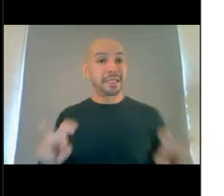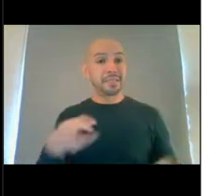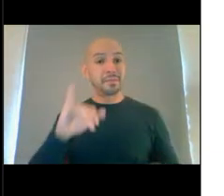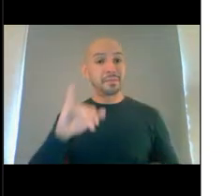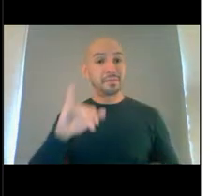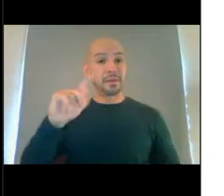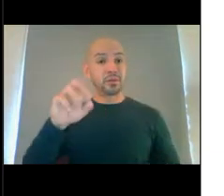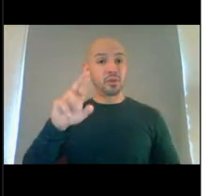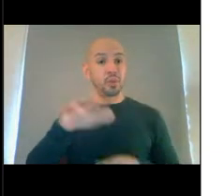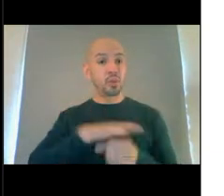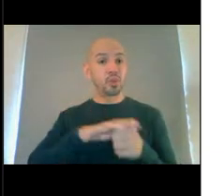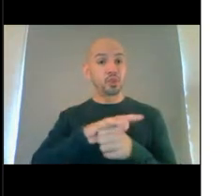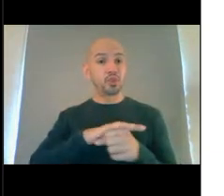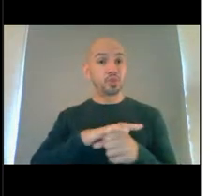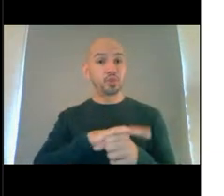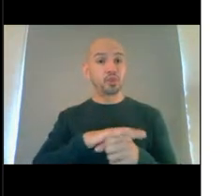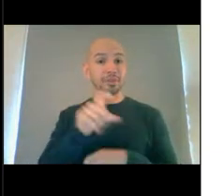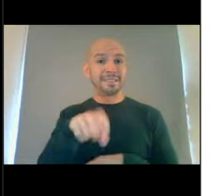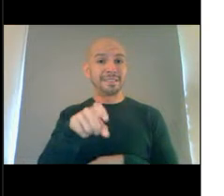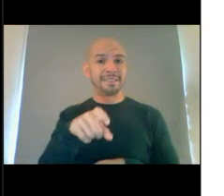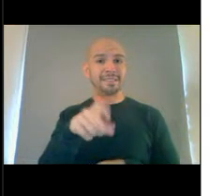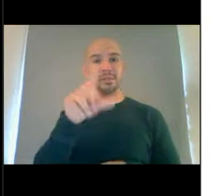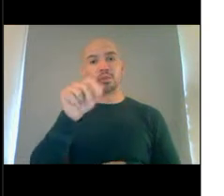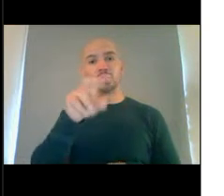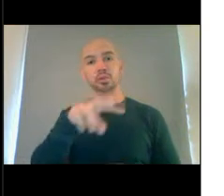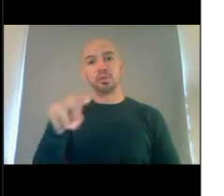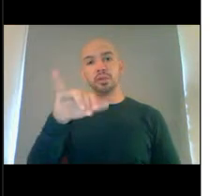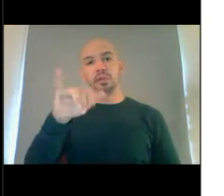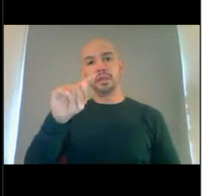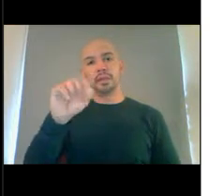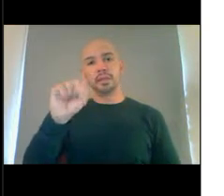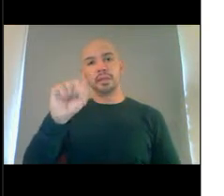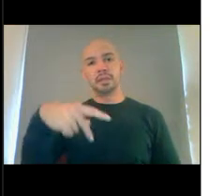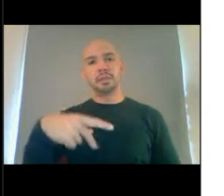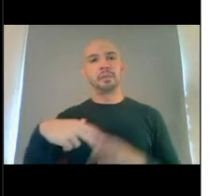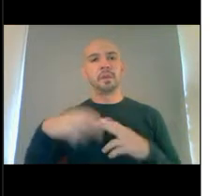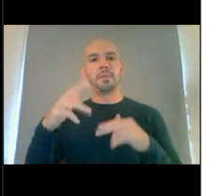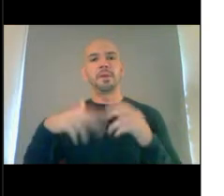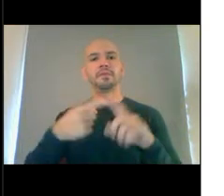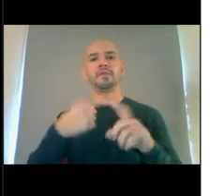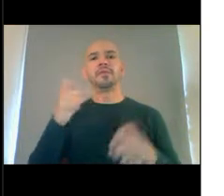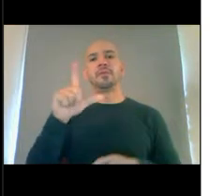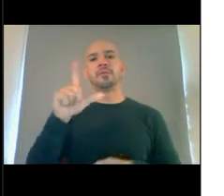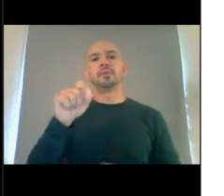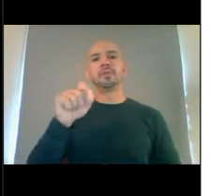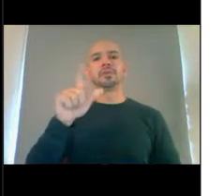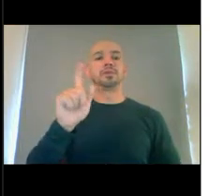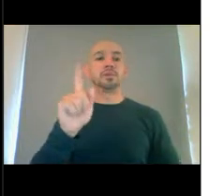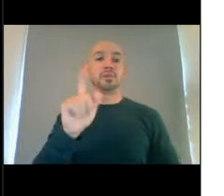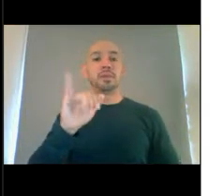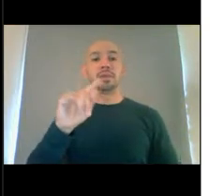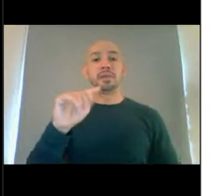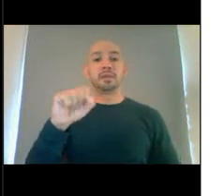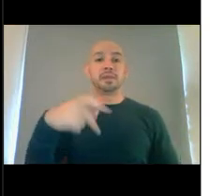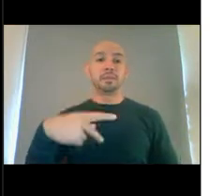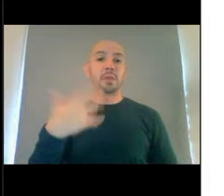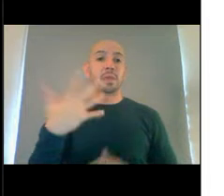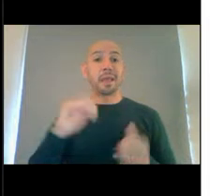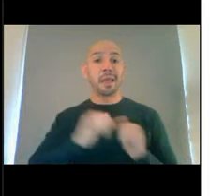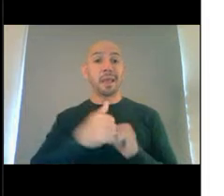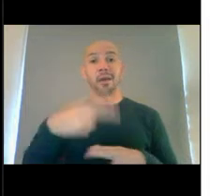needs uh the 2022 itsp builds on the 2021 itsp by highlighting each of the